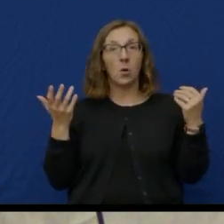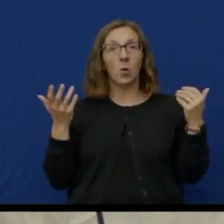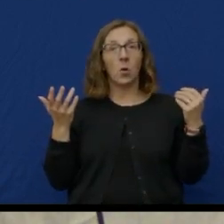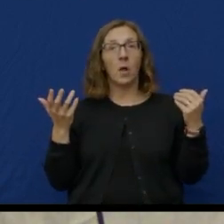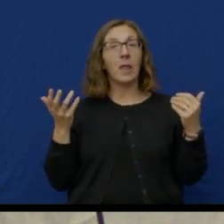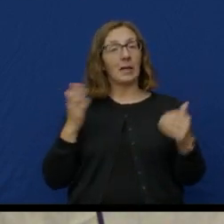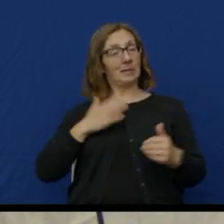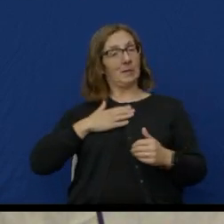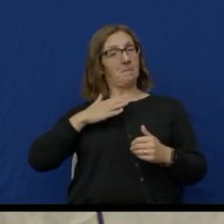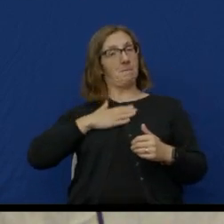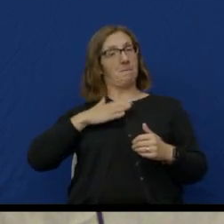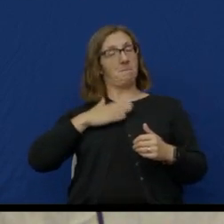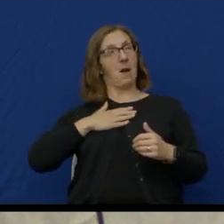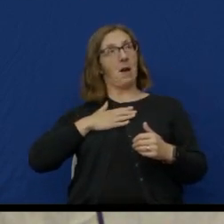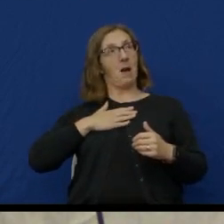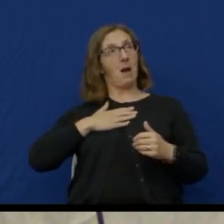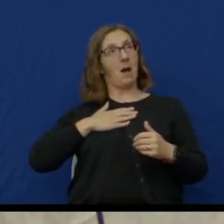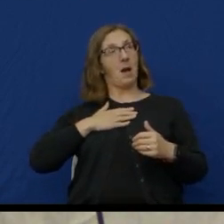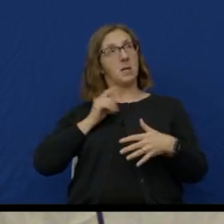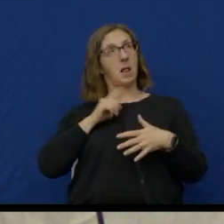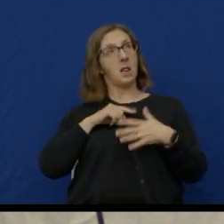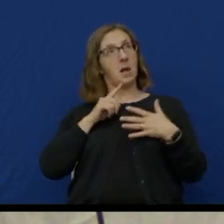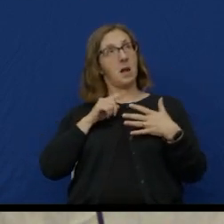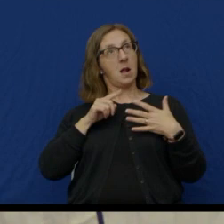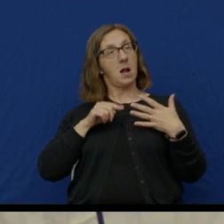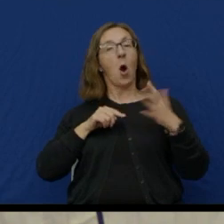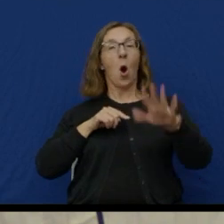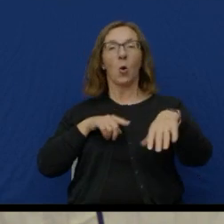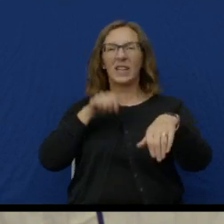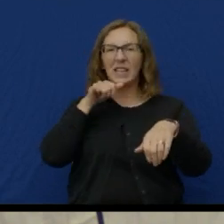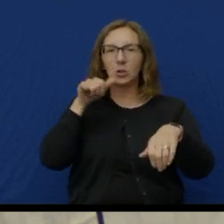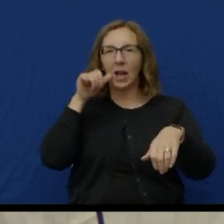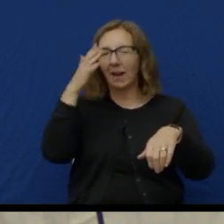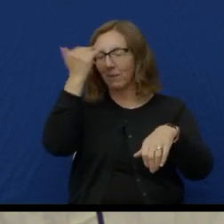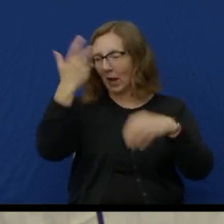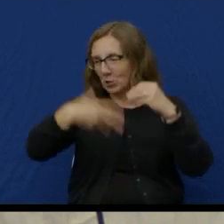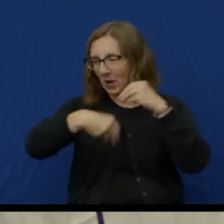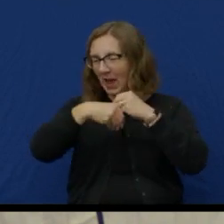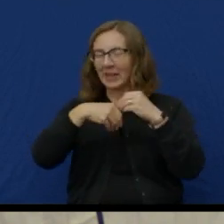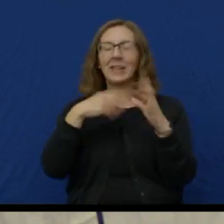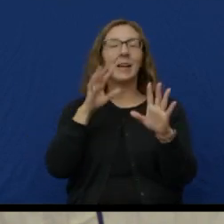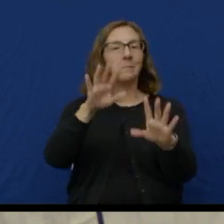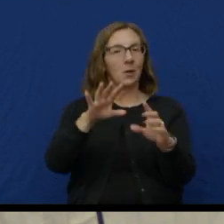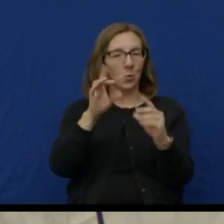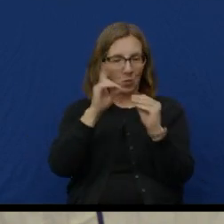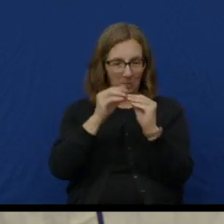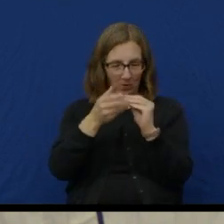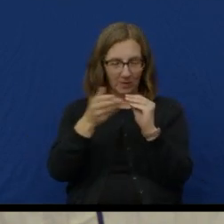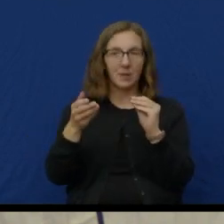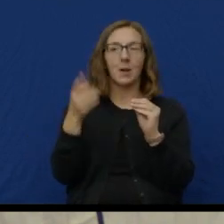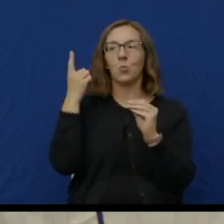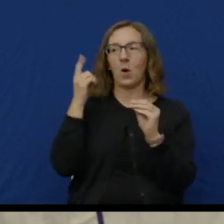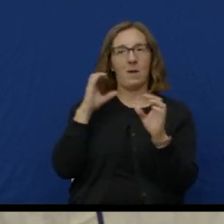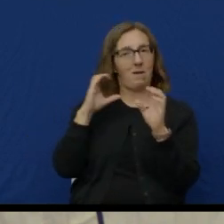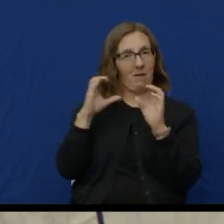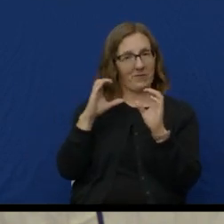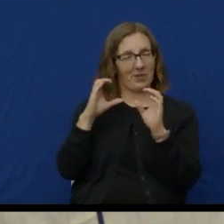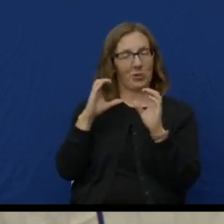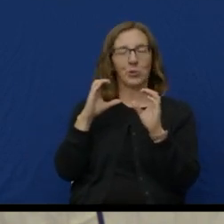our end. The one that I forgot to put on here until yesterday while I was sitting here thinking about all of this, in one of our